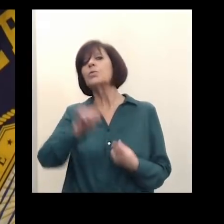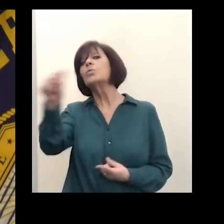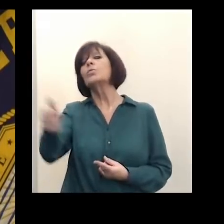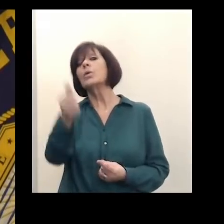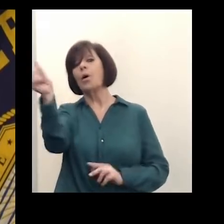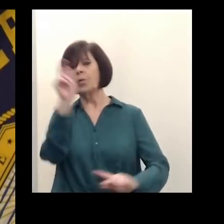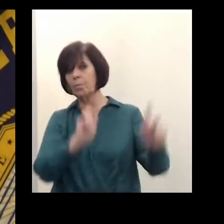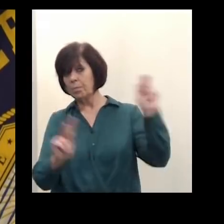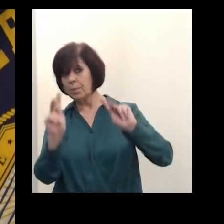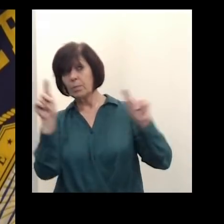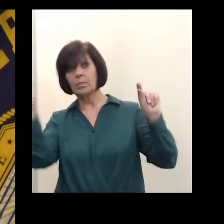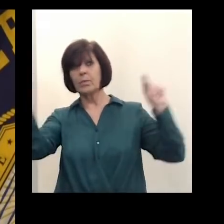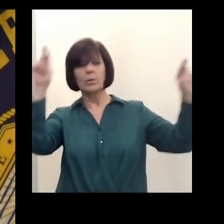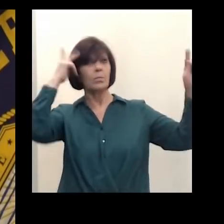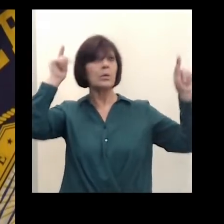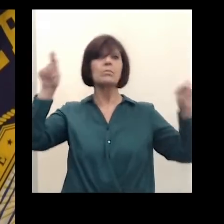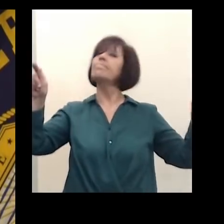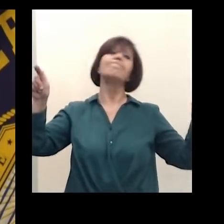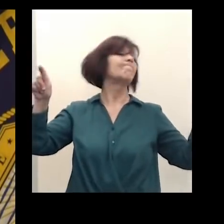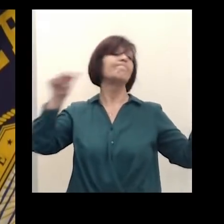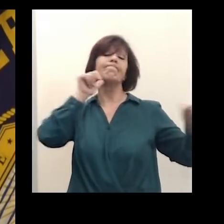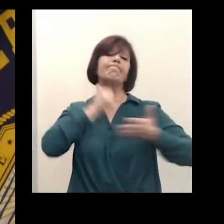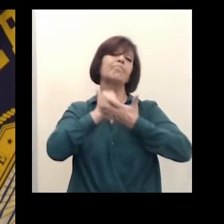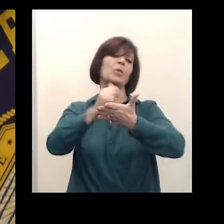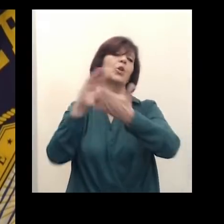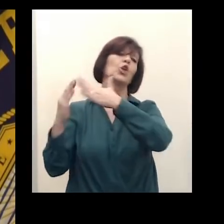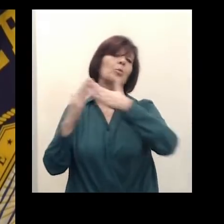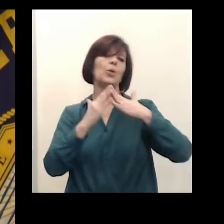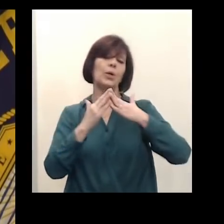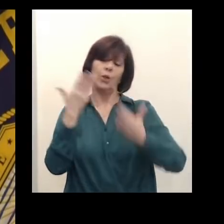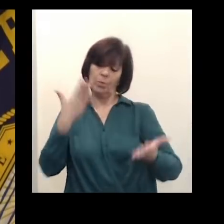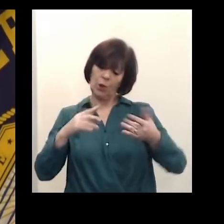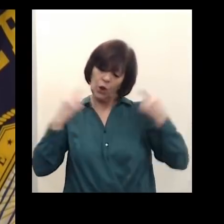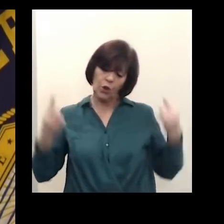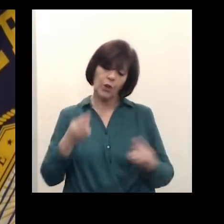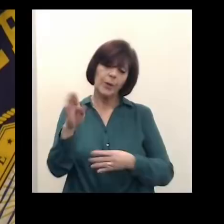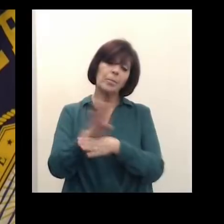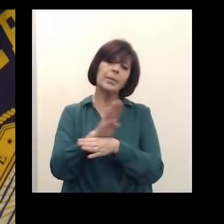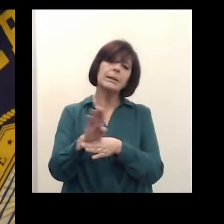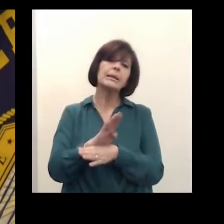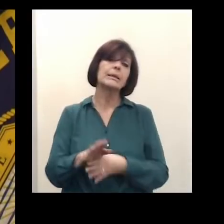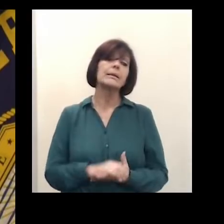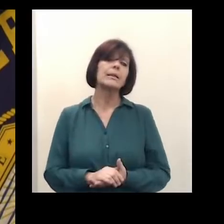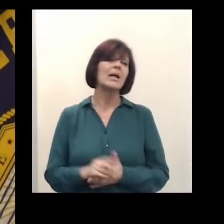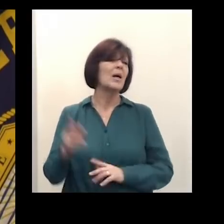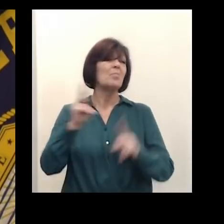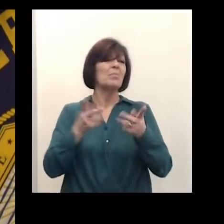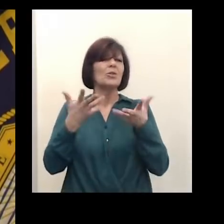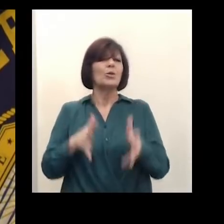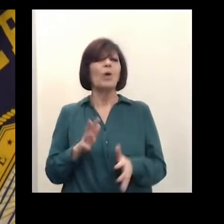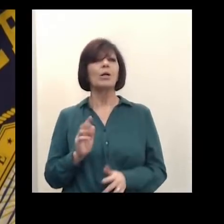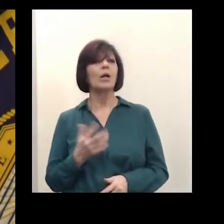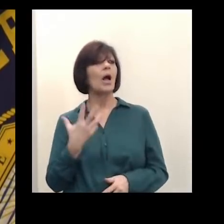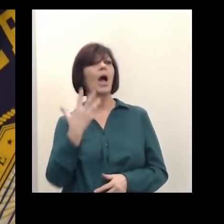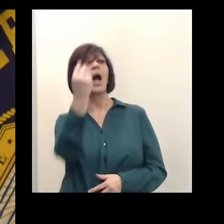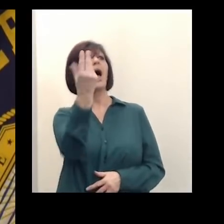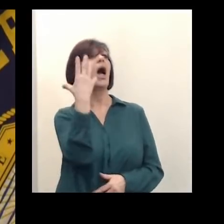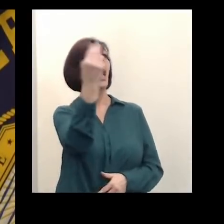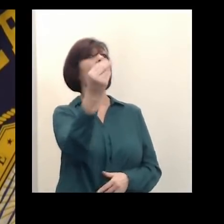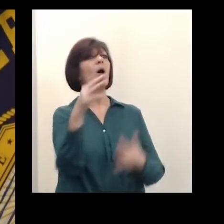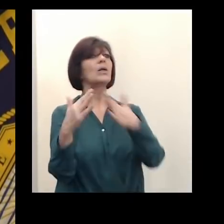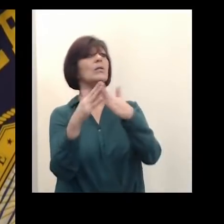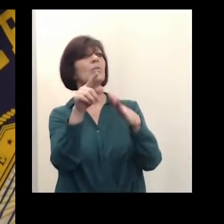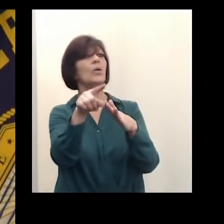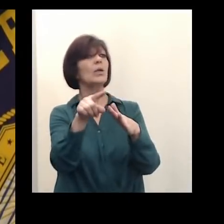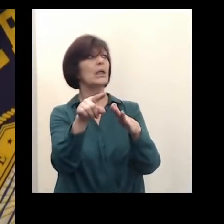doing a disservice to their community, and they're probably hurting businesses, because people don't want to go travel into communities where people think